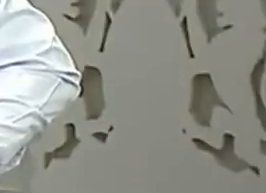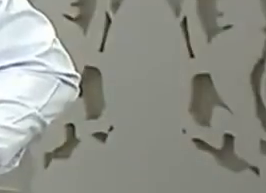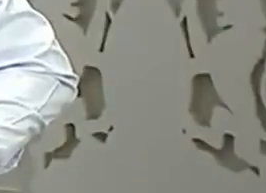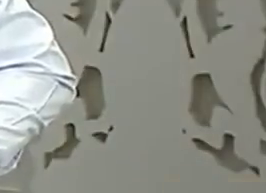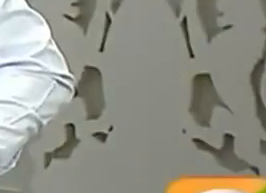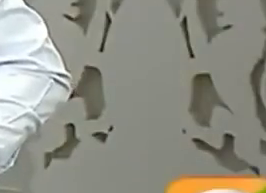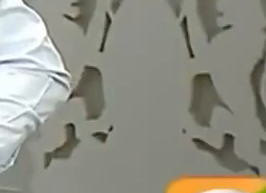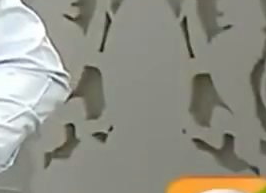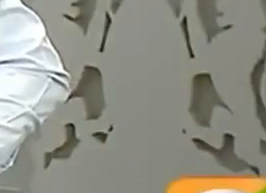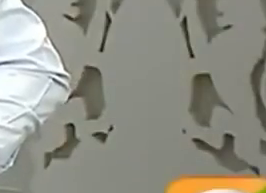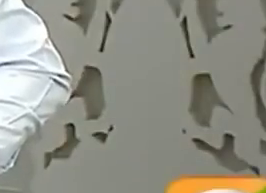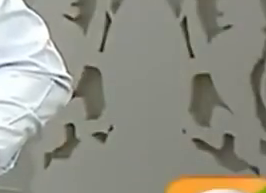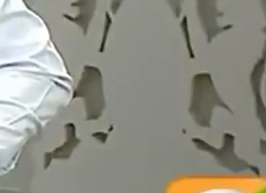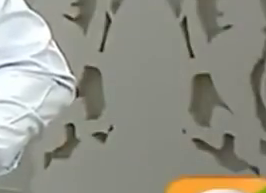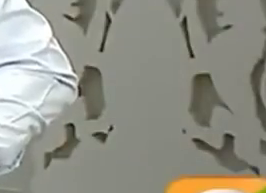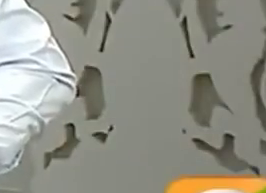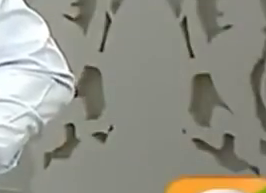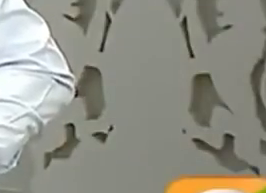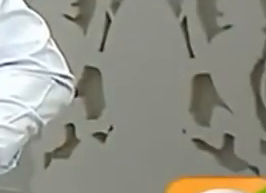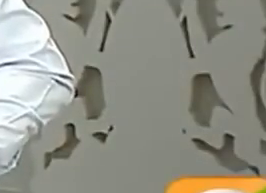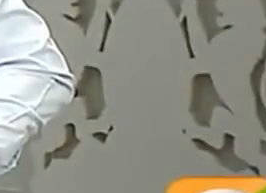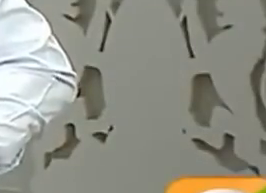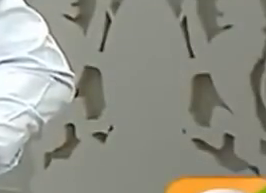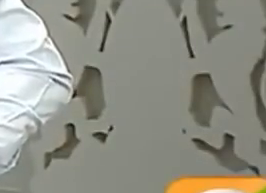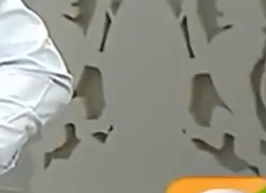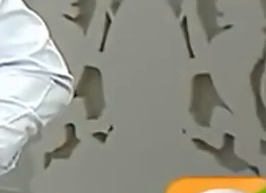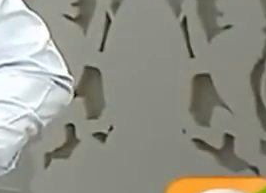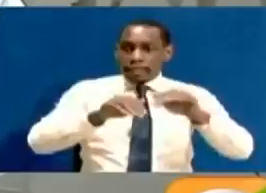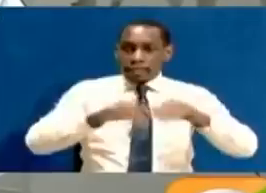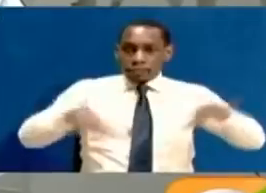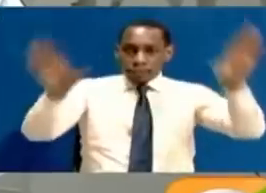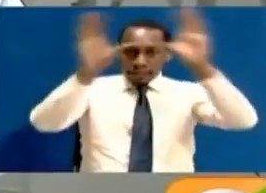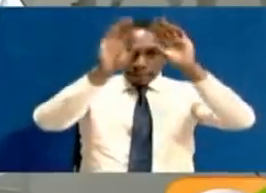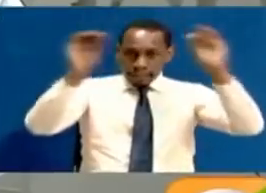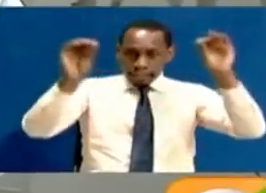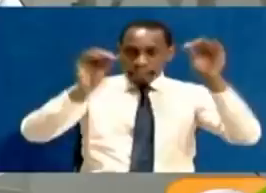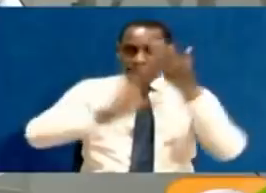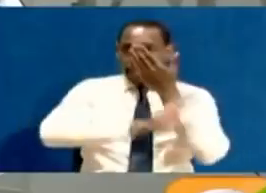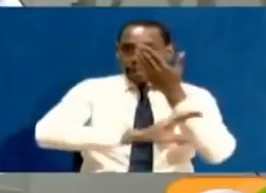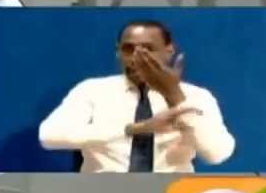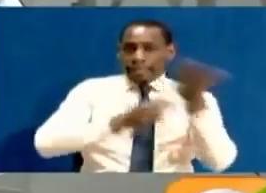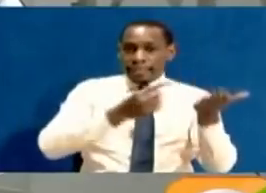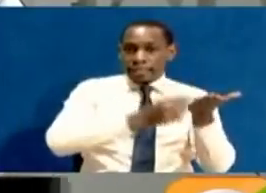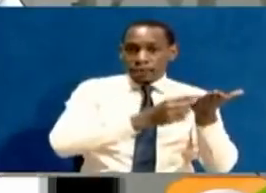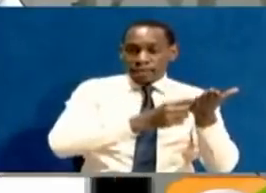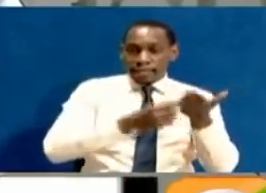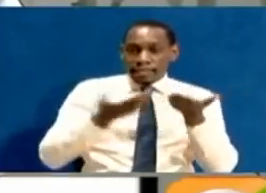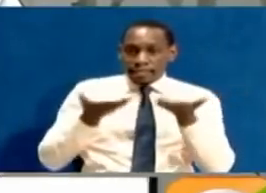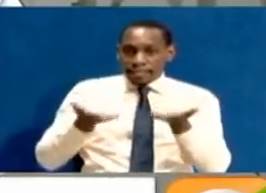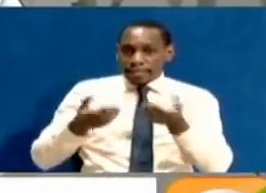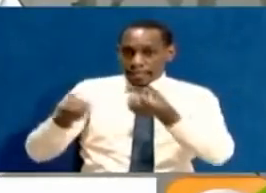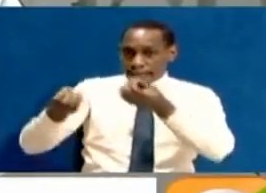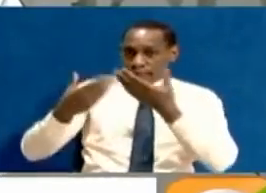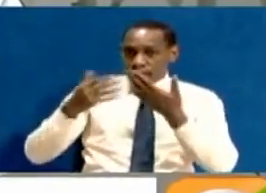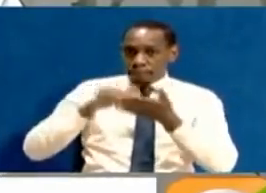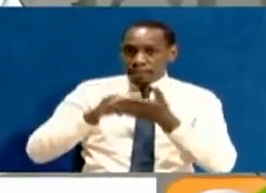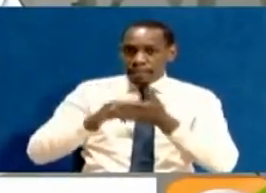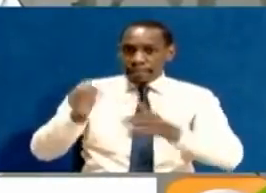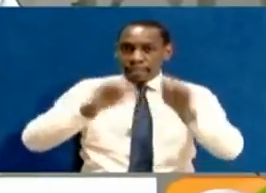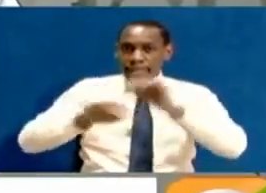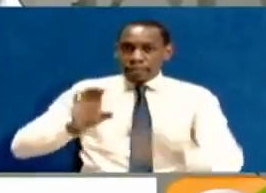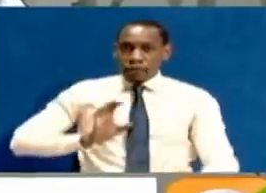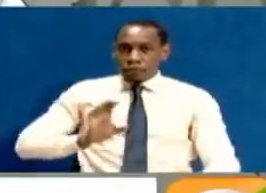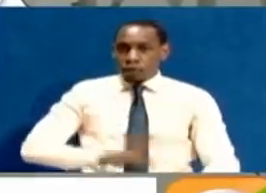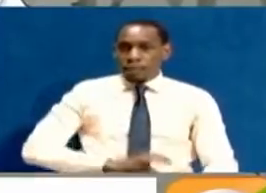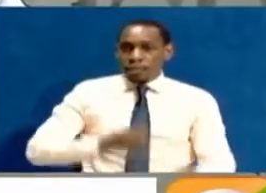Na mtazamaji, tunaendelea kufuatilia matukio ya uchaguzi wa urais nchini Uganda, na hivi sasa naarifiwa kwamba tume ya uchaguzi